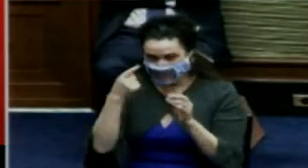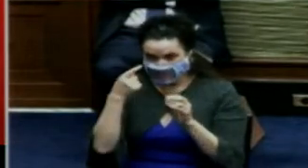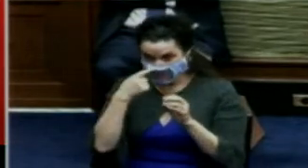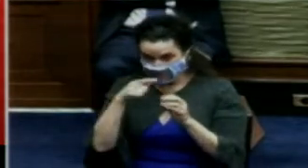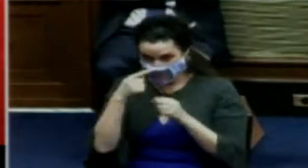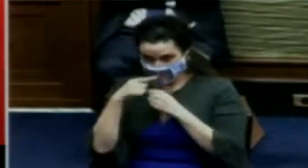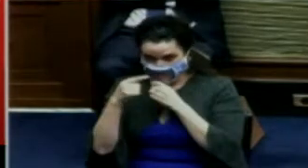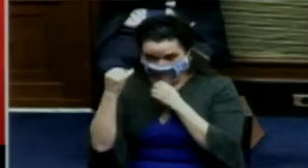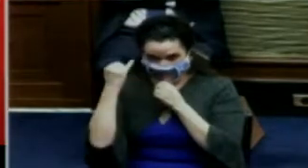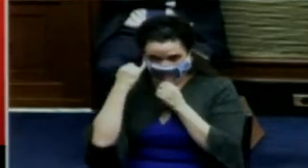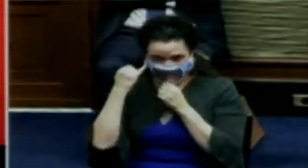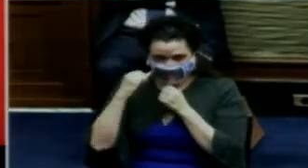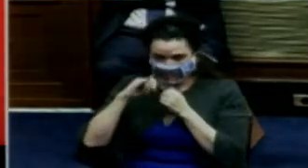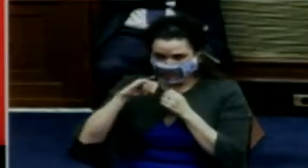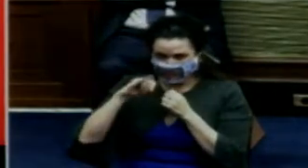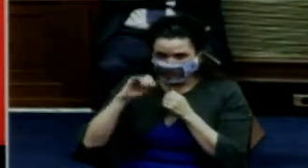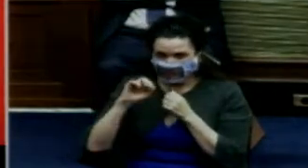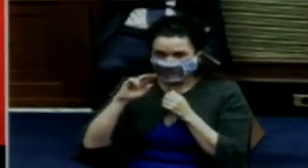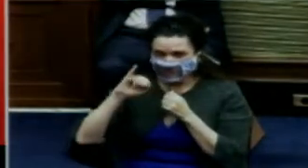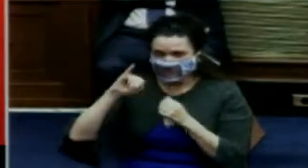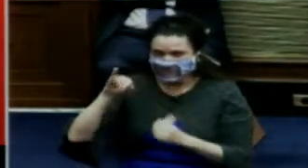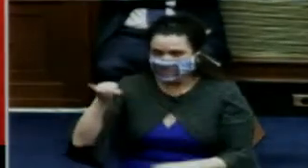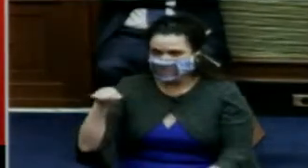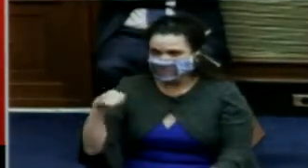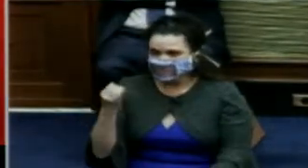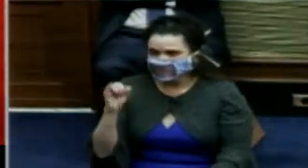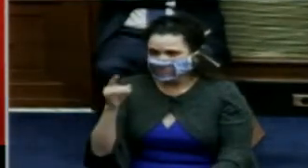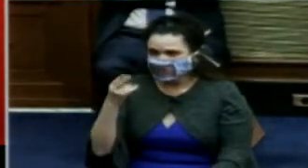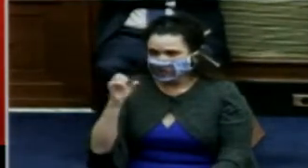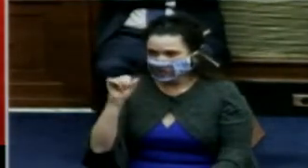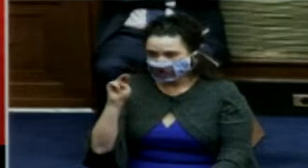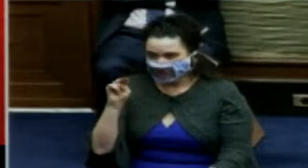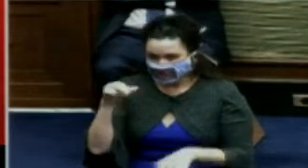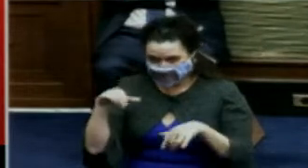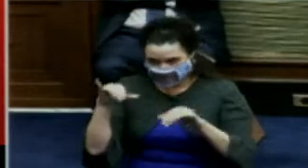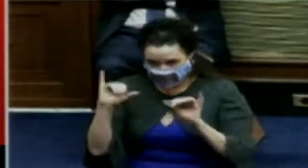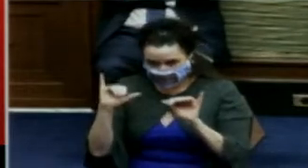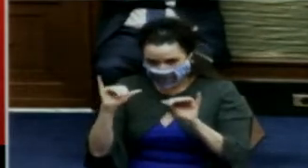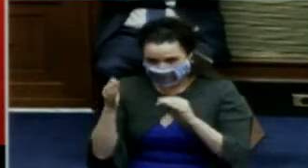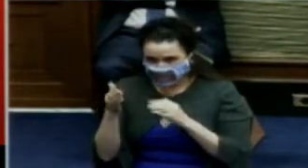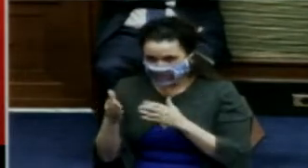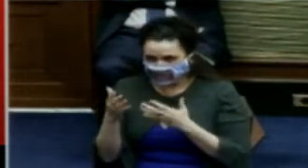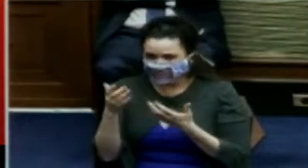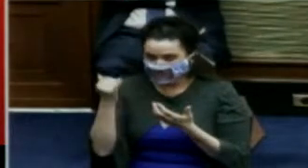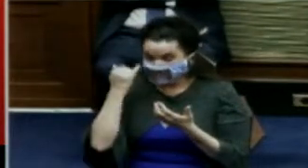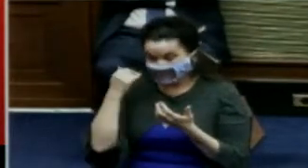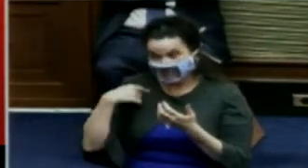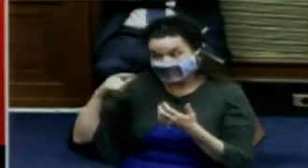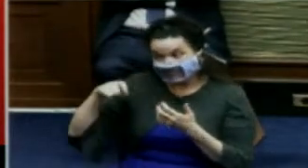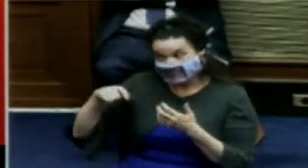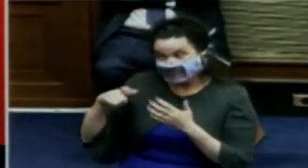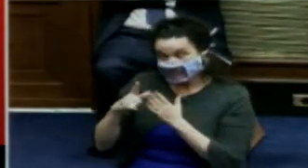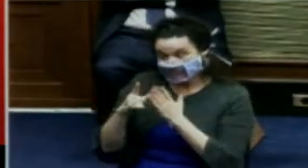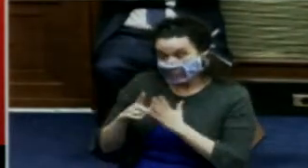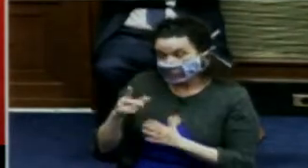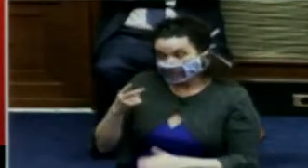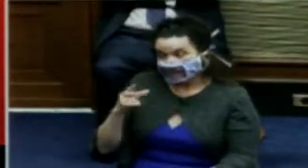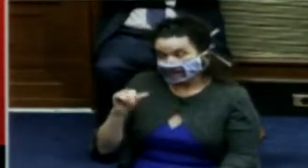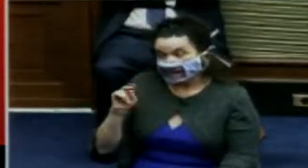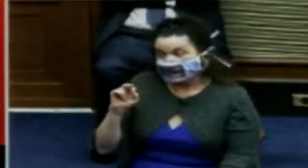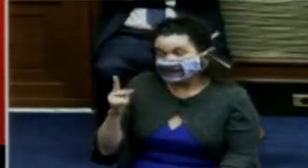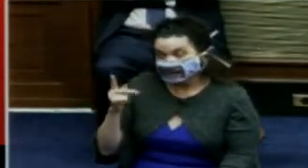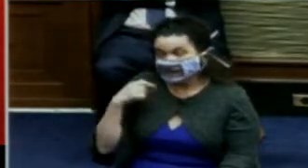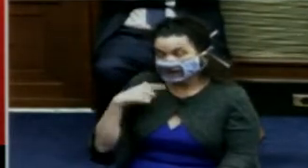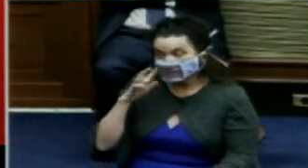us and would like the time, if I ever need a lawyer, Hank would be my guy. I'd give him